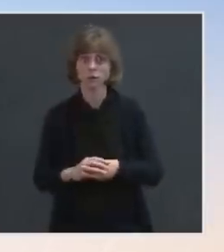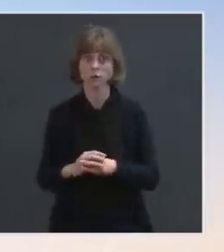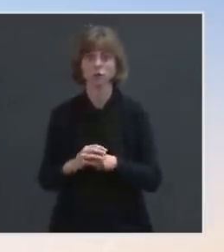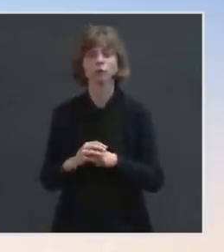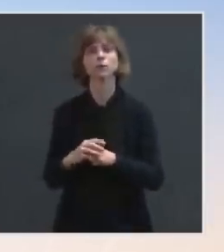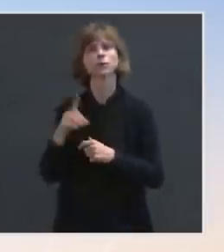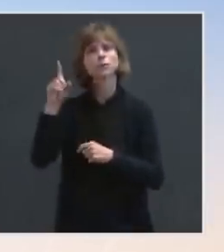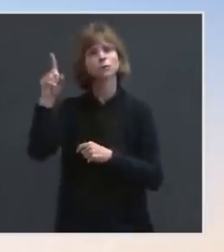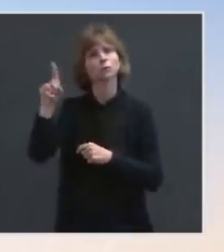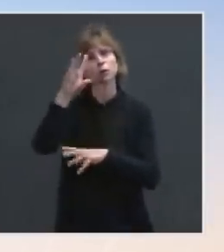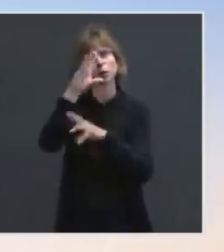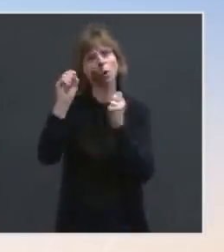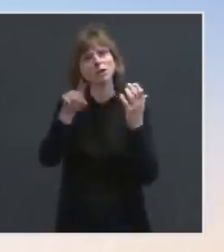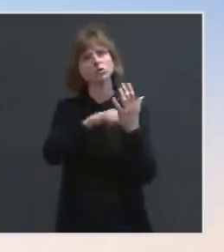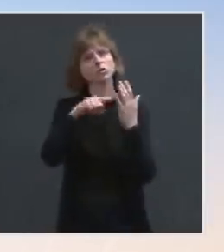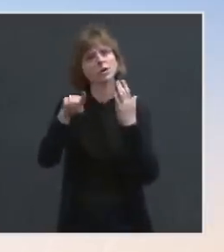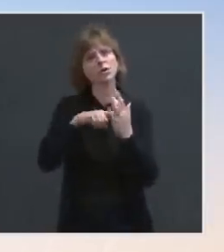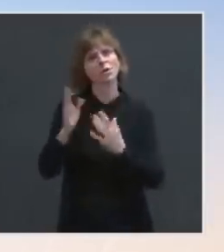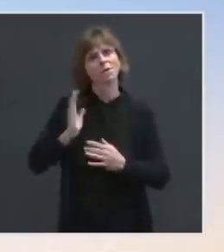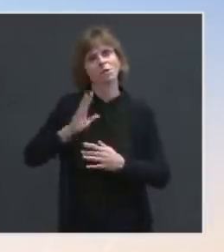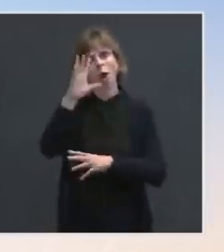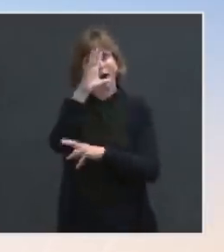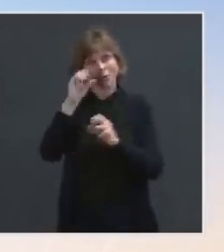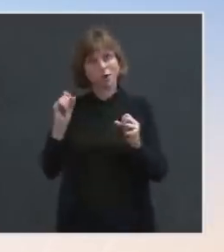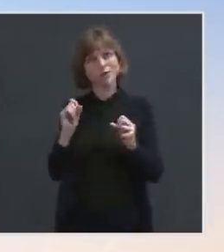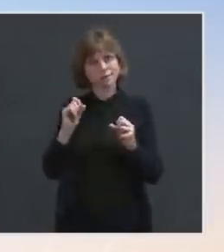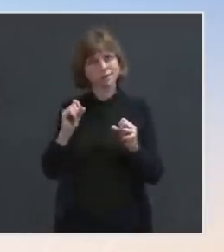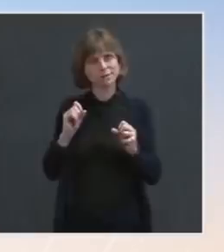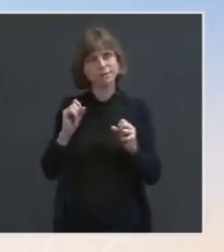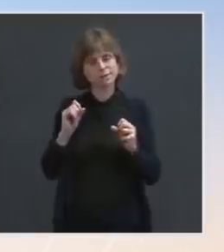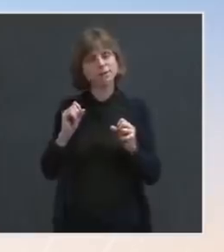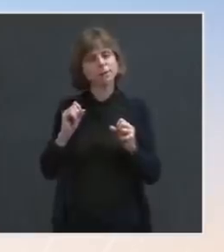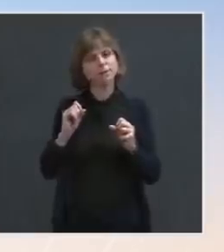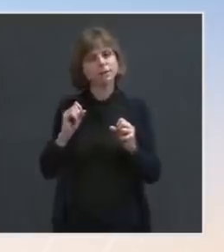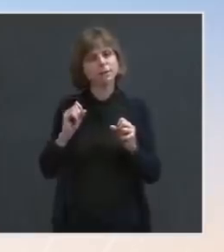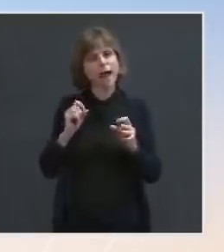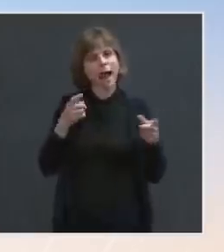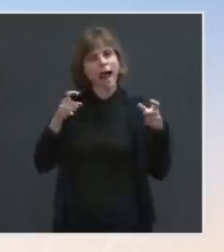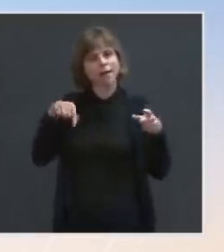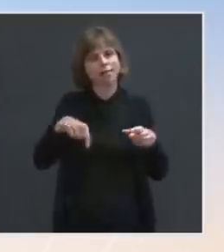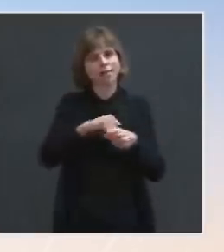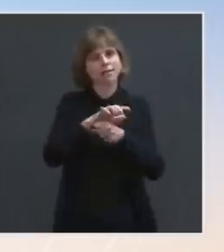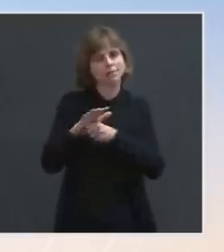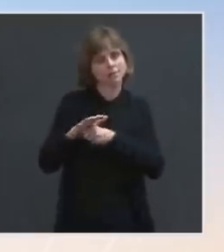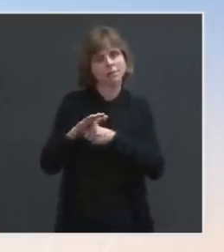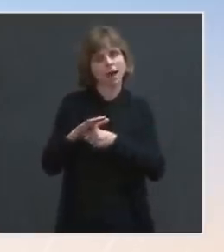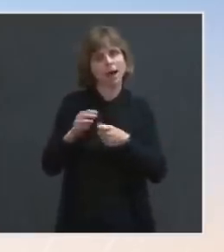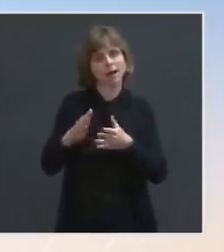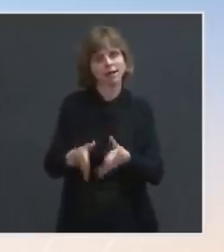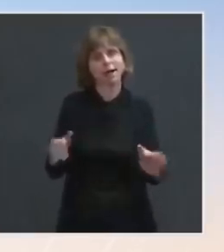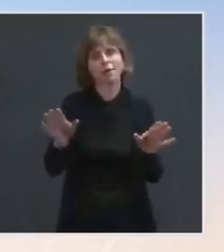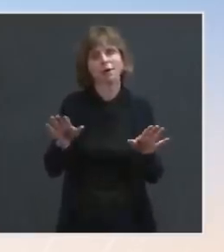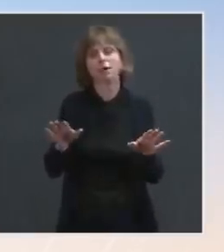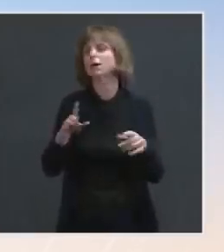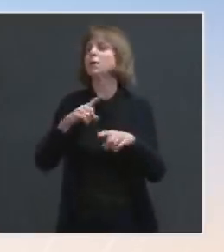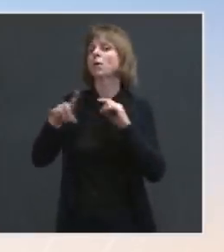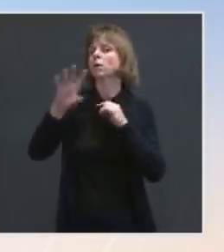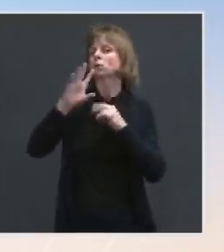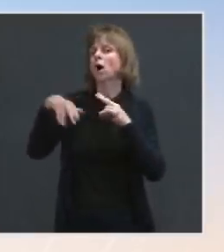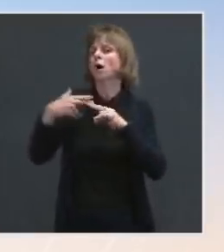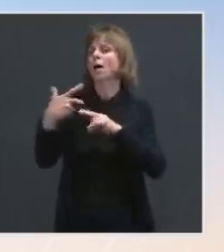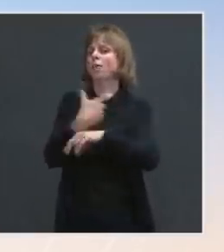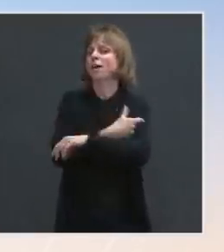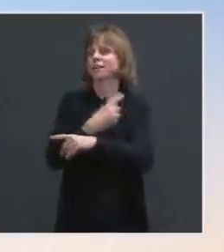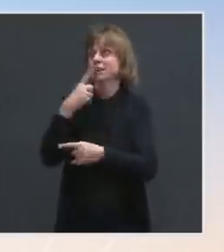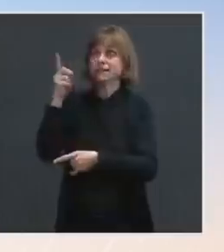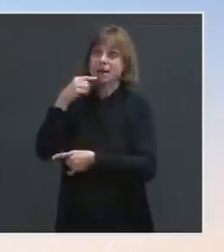administration's handling of this pandemic, saying you inherited a mess here. But when it comes to vaccinations, you are following some of the same playbook here. So does the